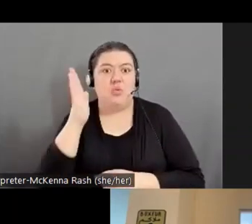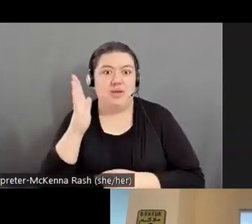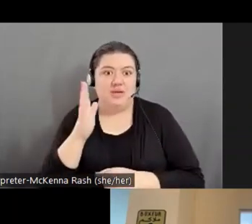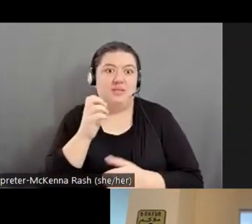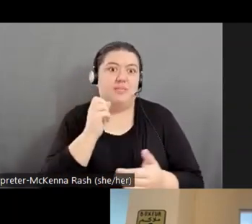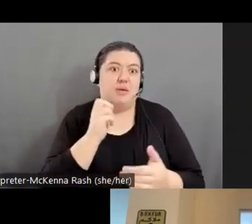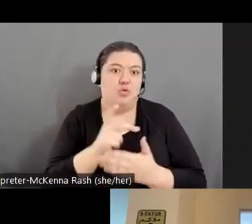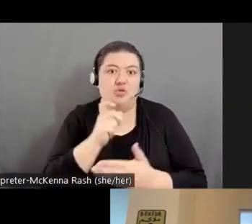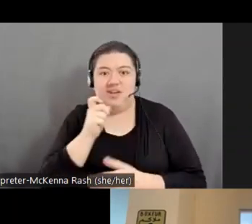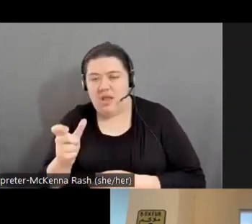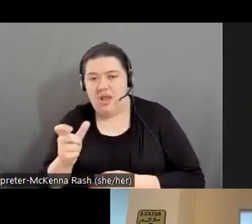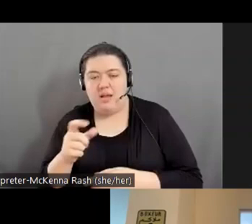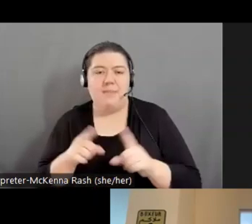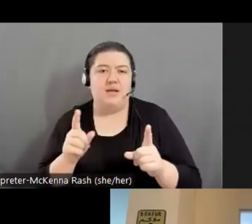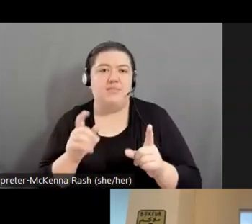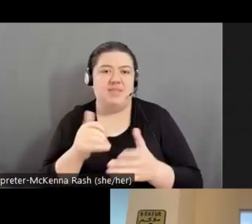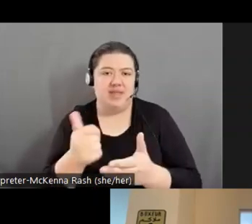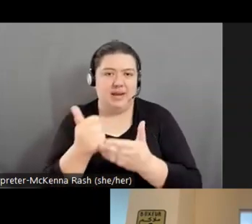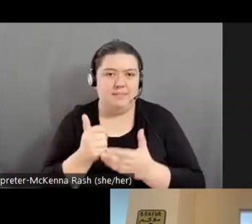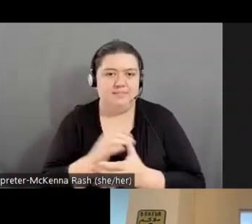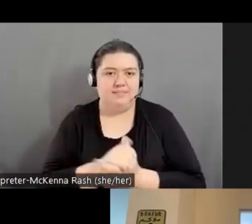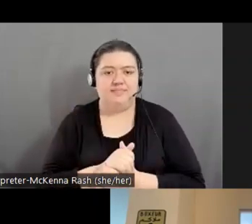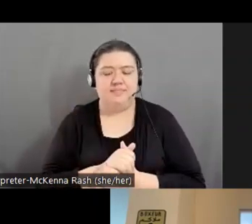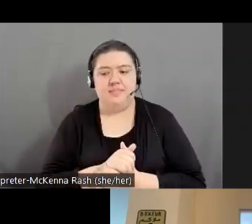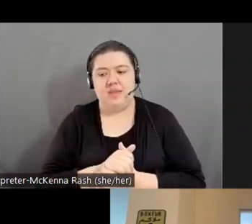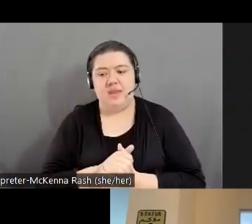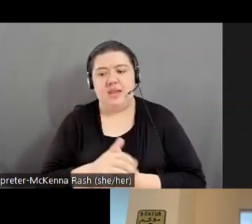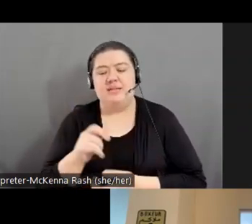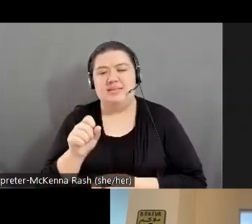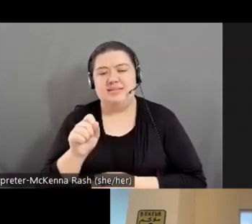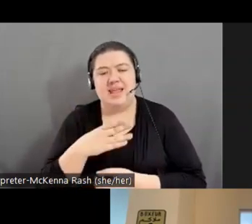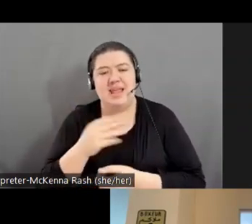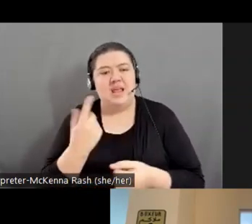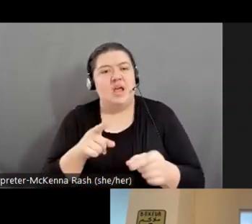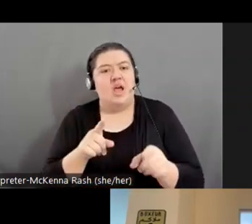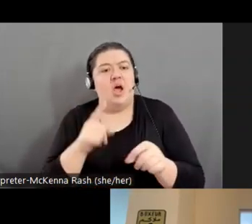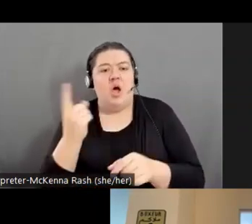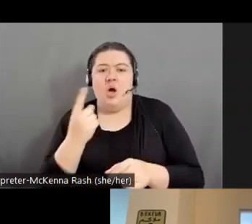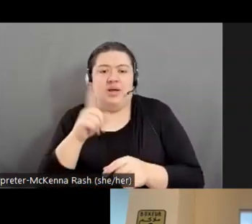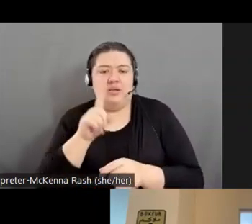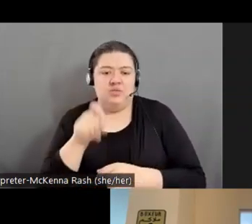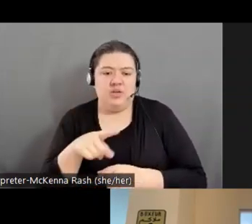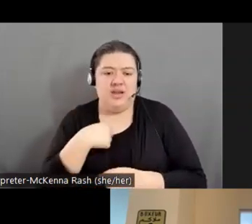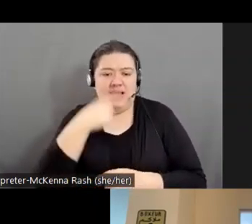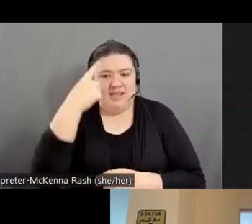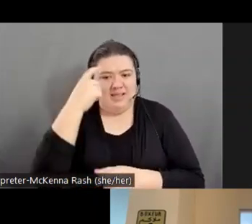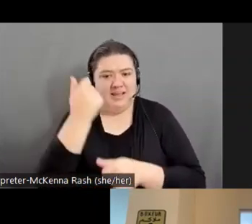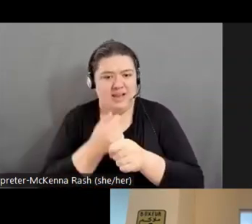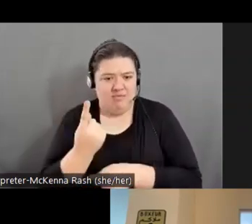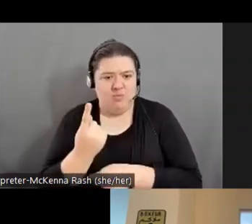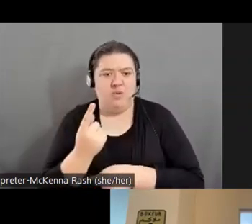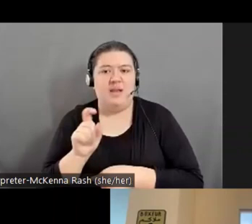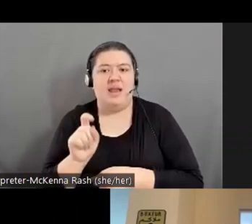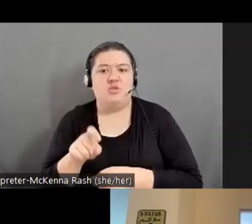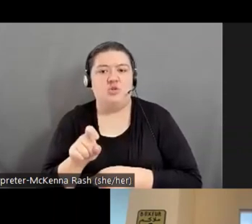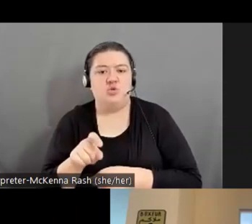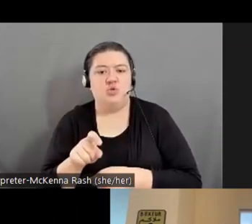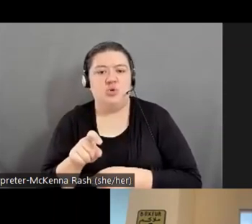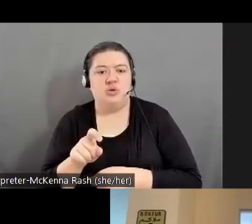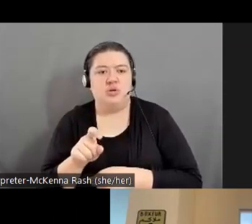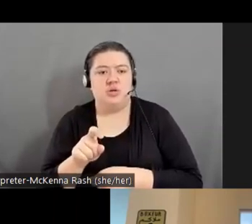approve, but that's helpful. Yeah. And there's always this question that I think everybody